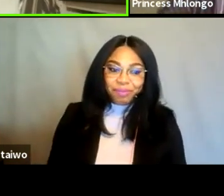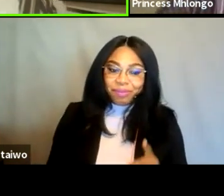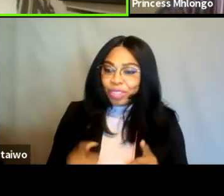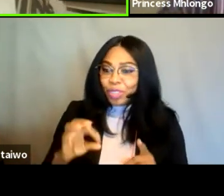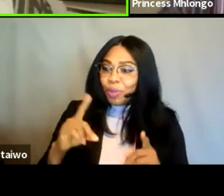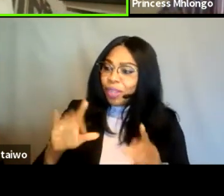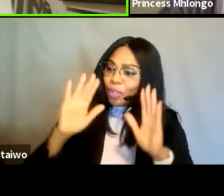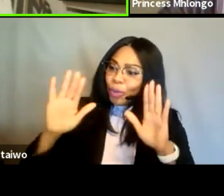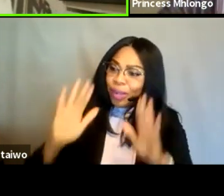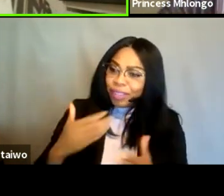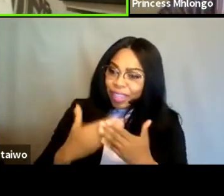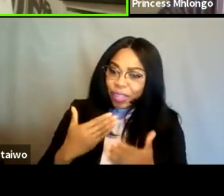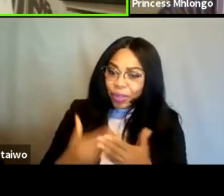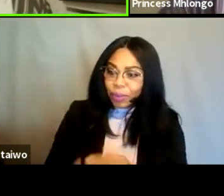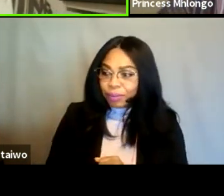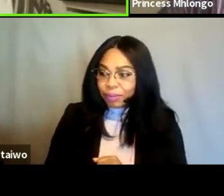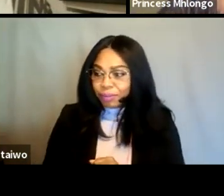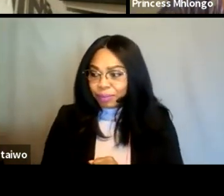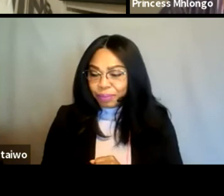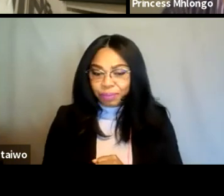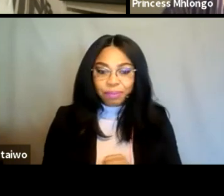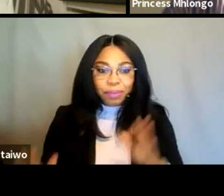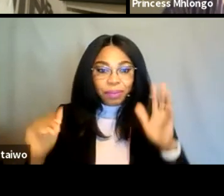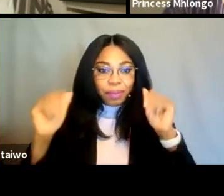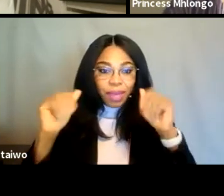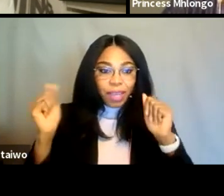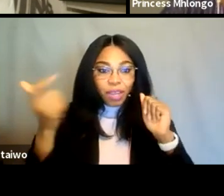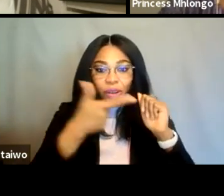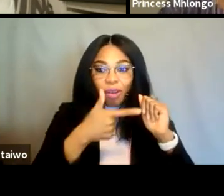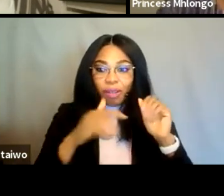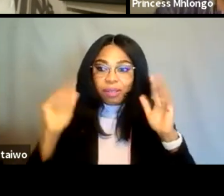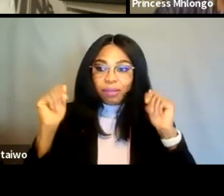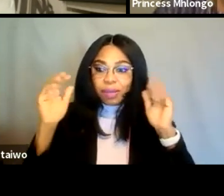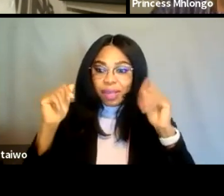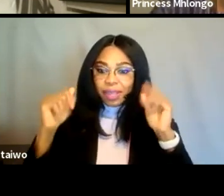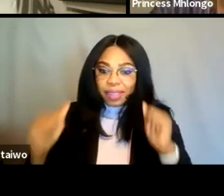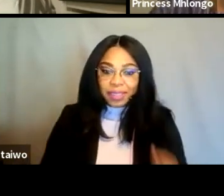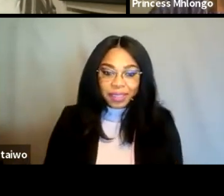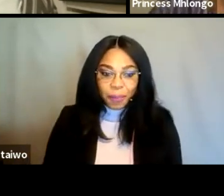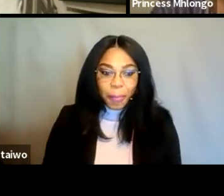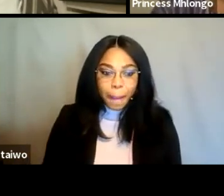great. Thank you. Thank you. Thank you. Bye, everyone. Bye.